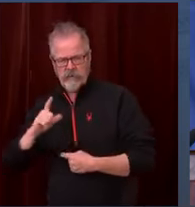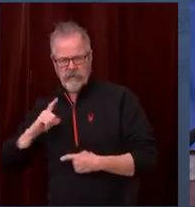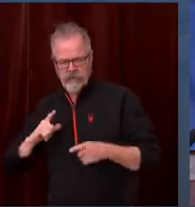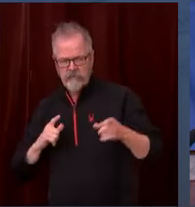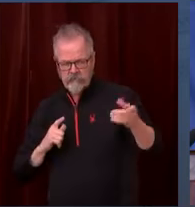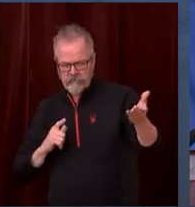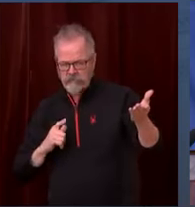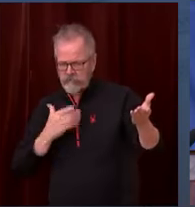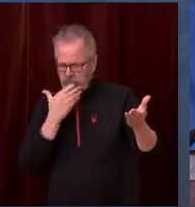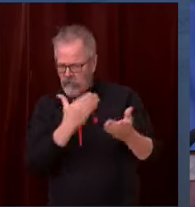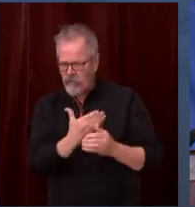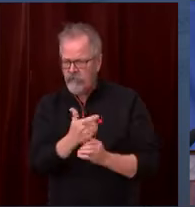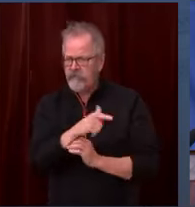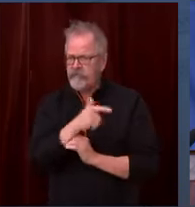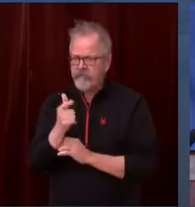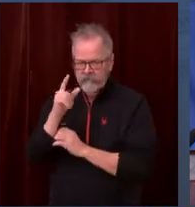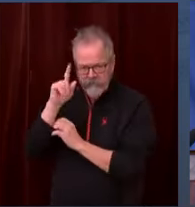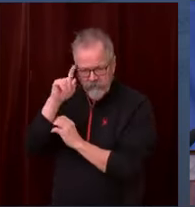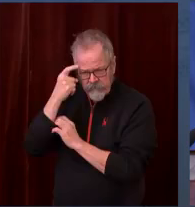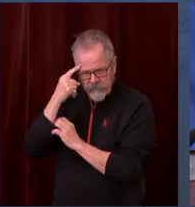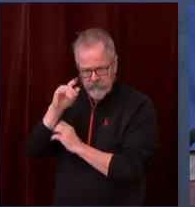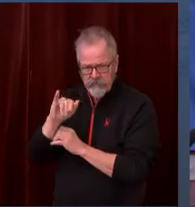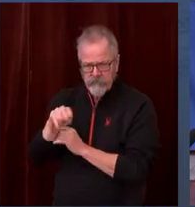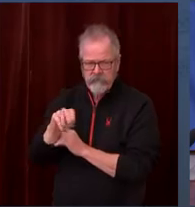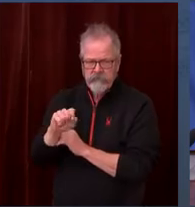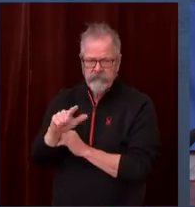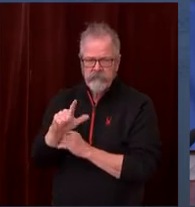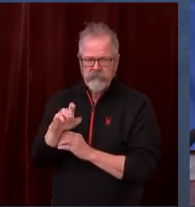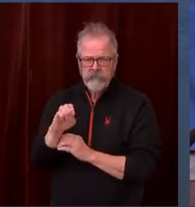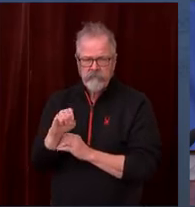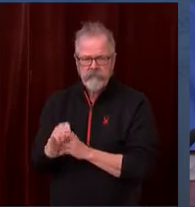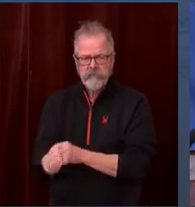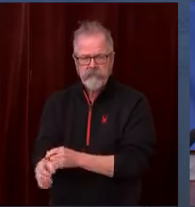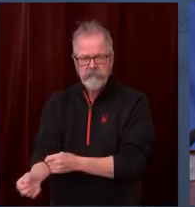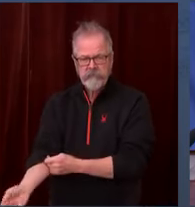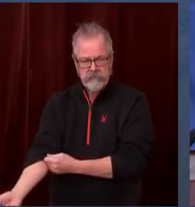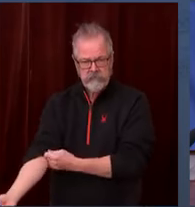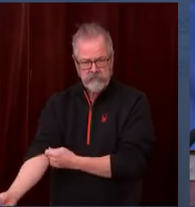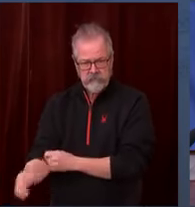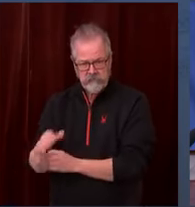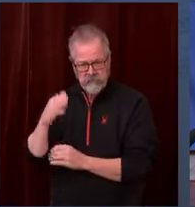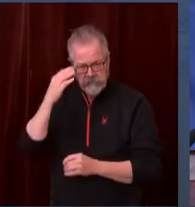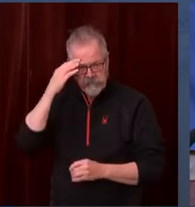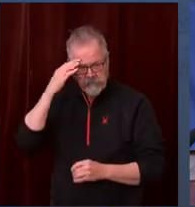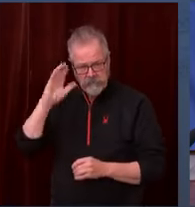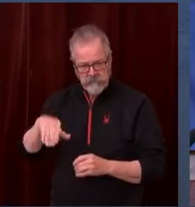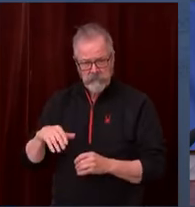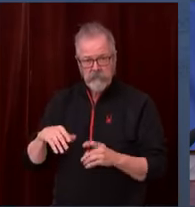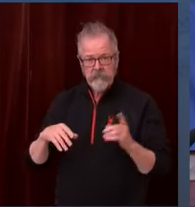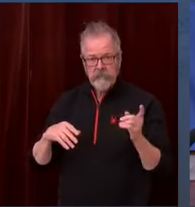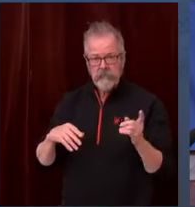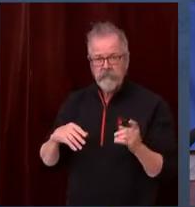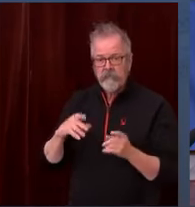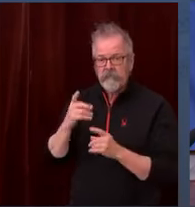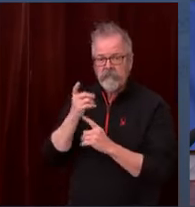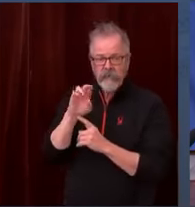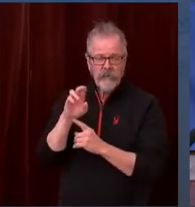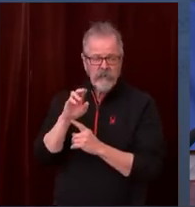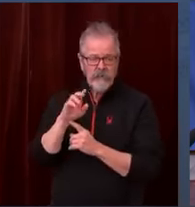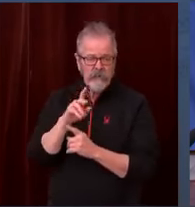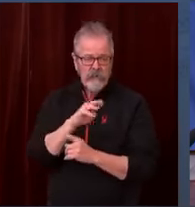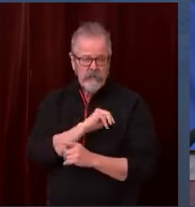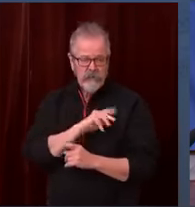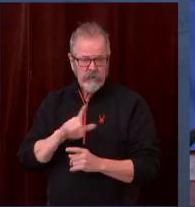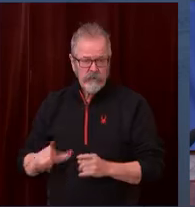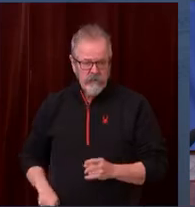the arc of the moral universe is long, but it bends towards justice. But it doesn't bend just by itself. It takes work and it